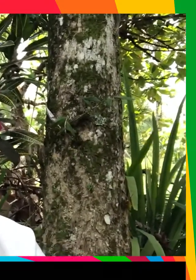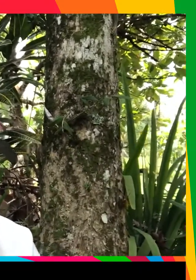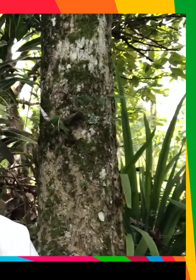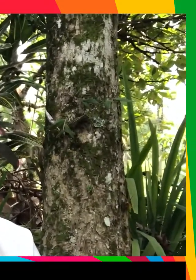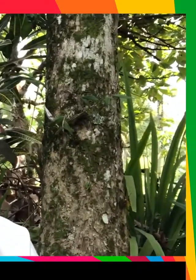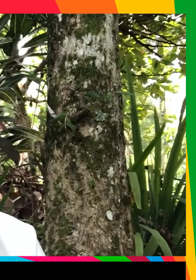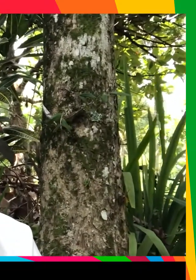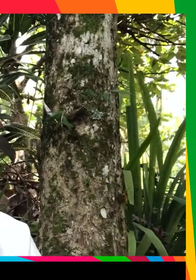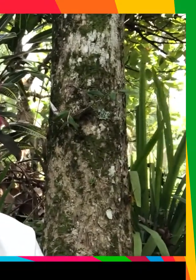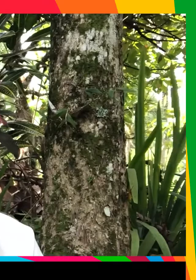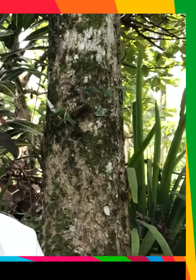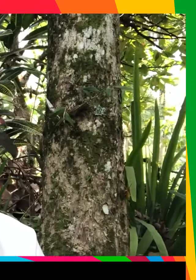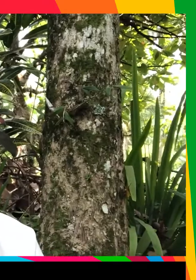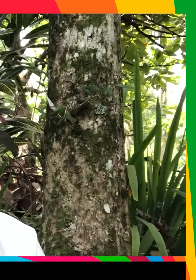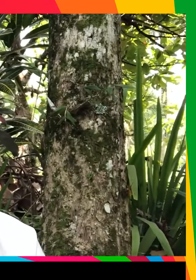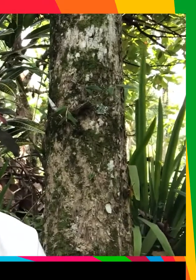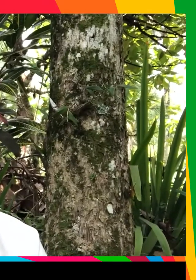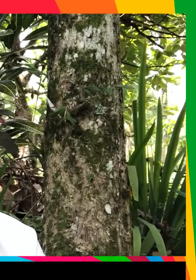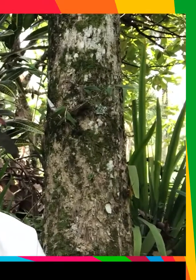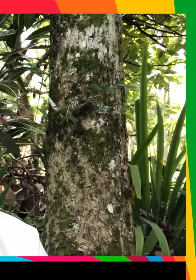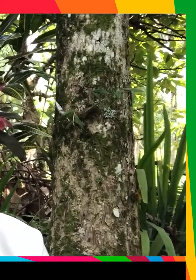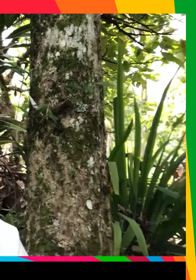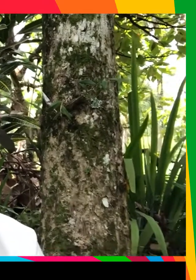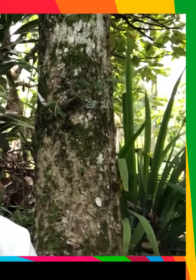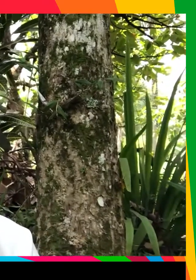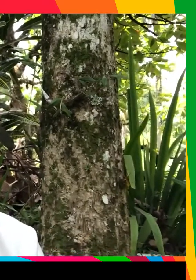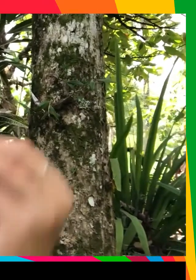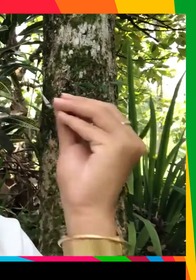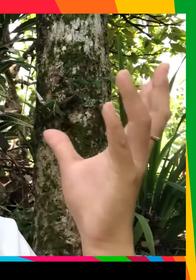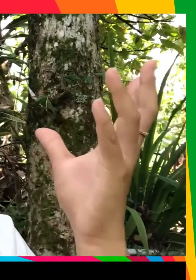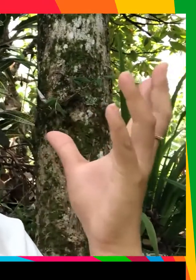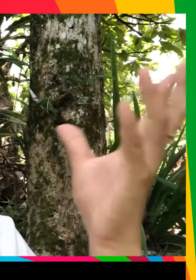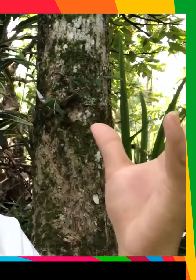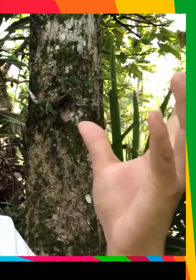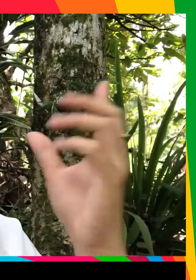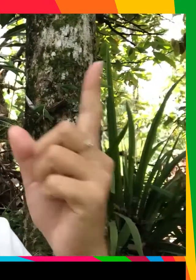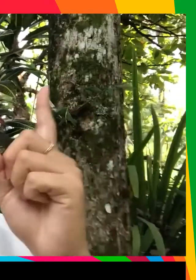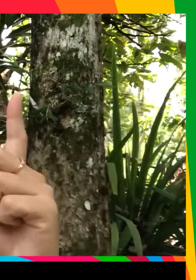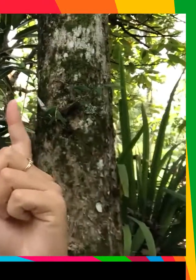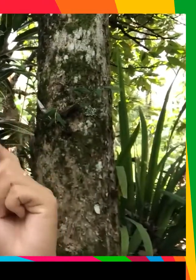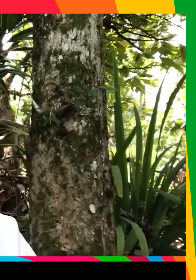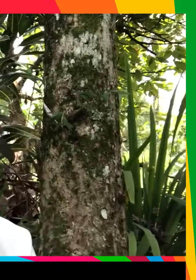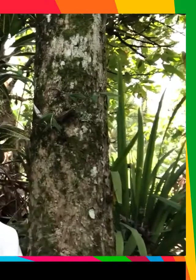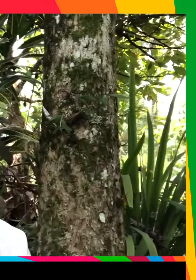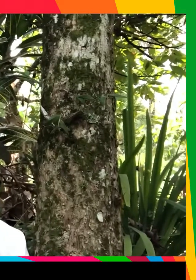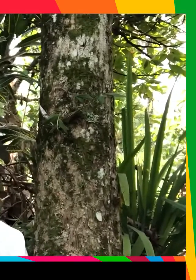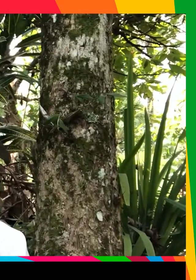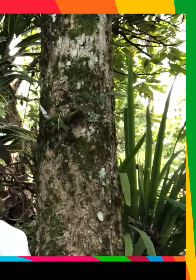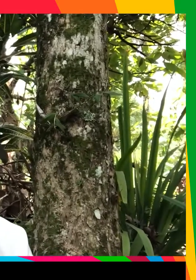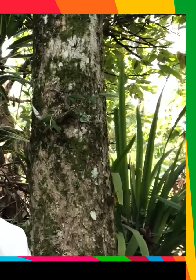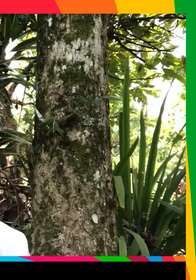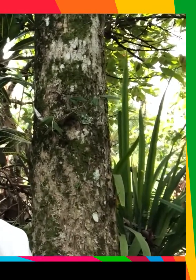very strong reality growing up here on the island of Bali. It's not quite the picture-perfect image you first think of when you think of